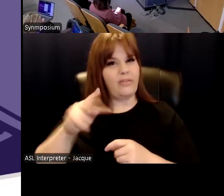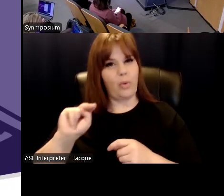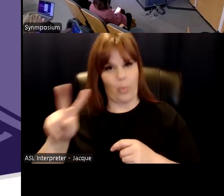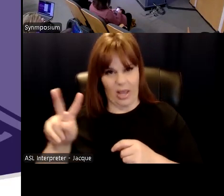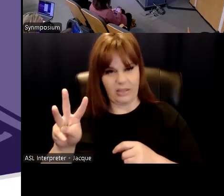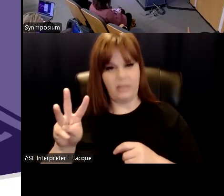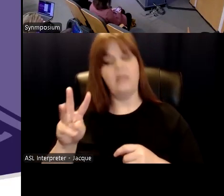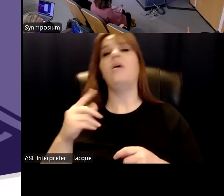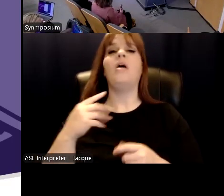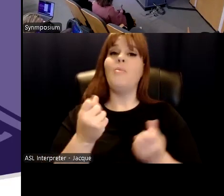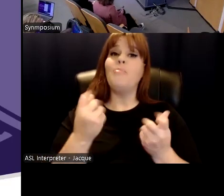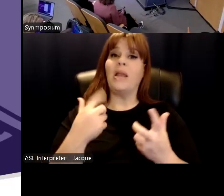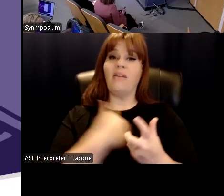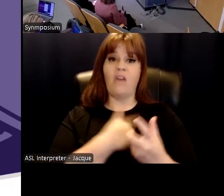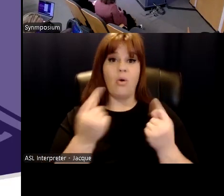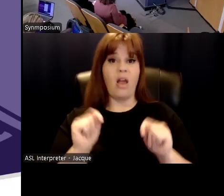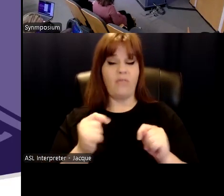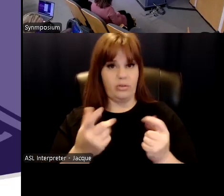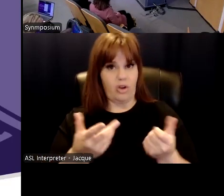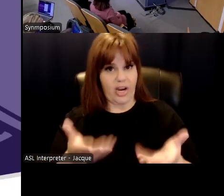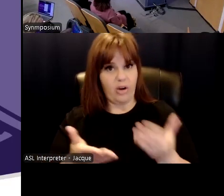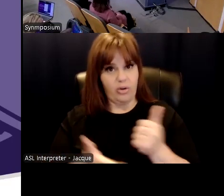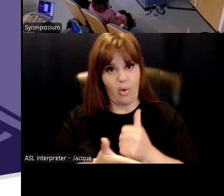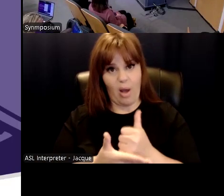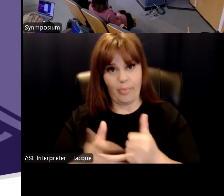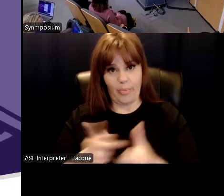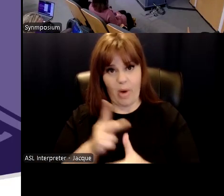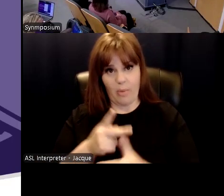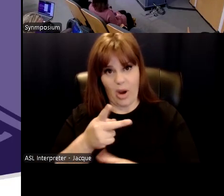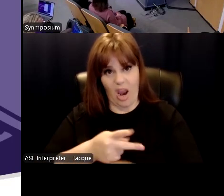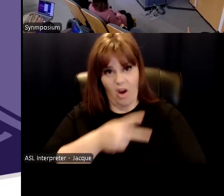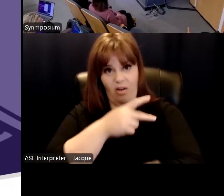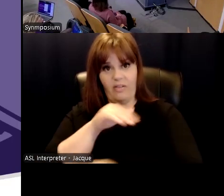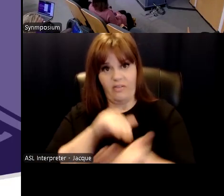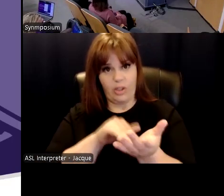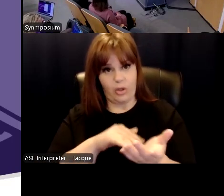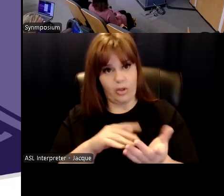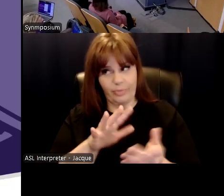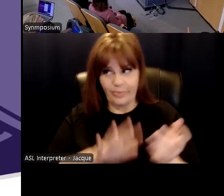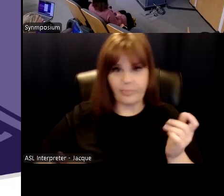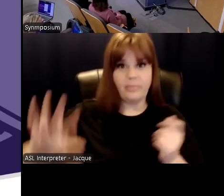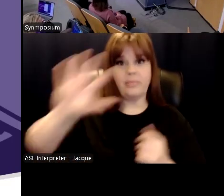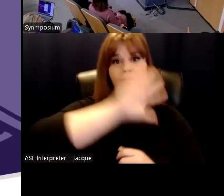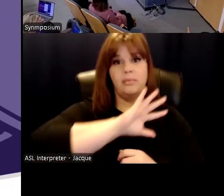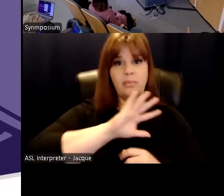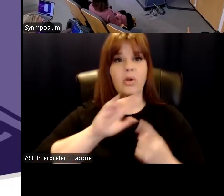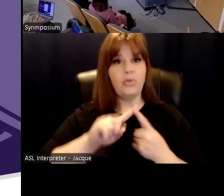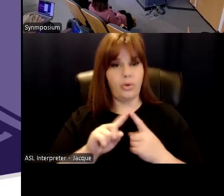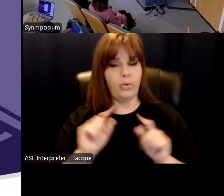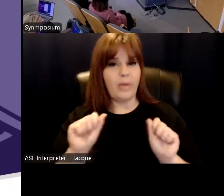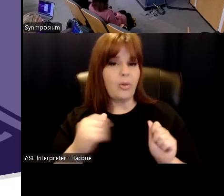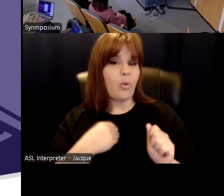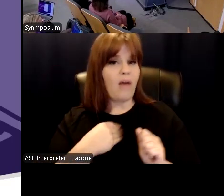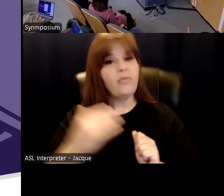try to help our primary care physicians throughout the area to have the knowledge